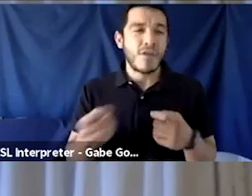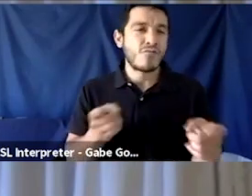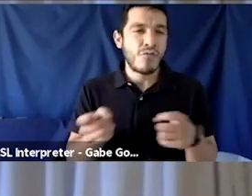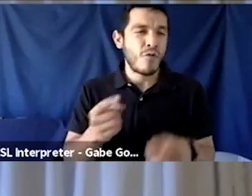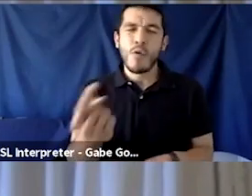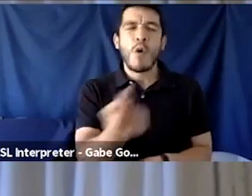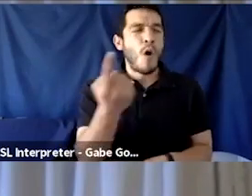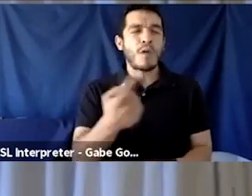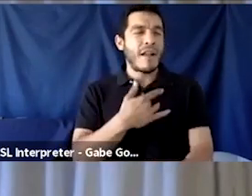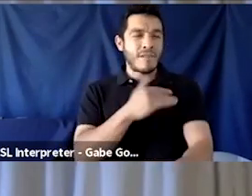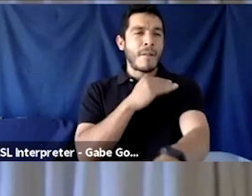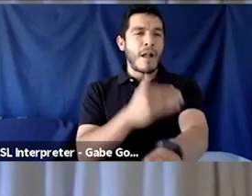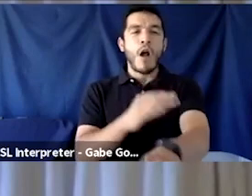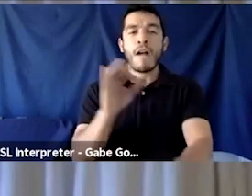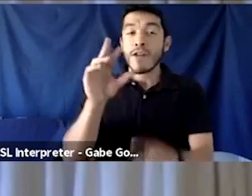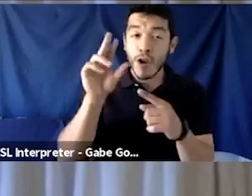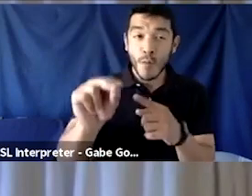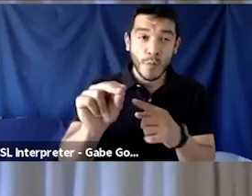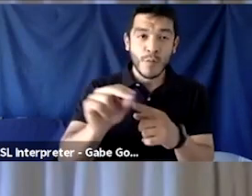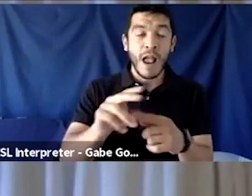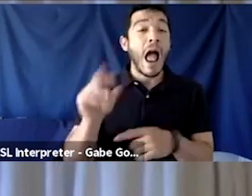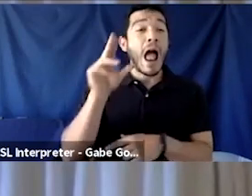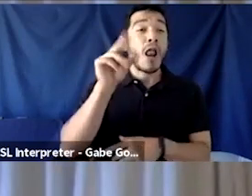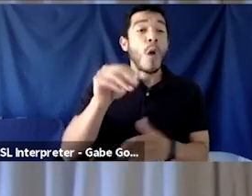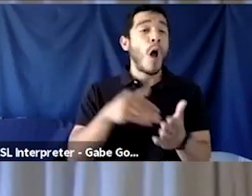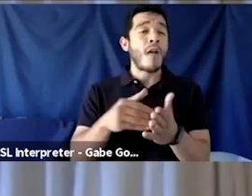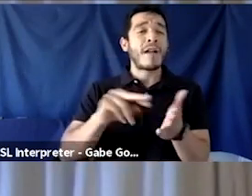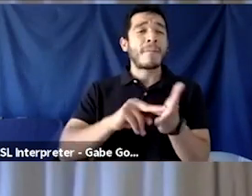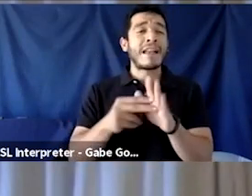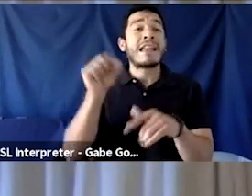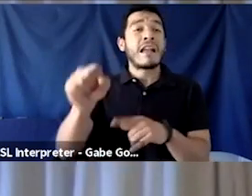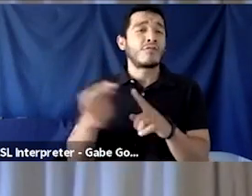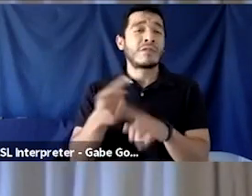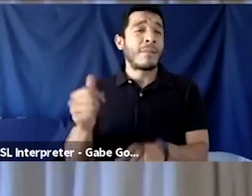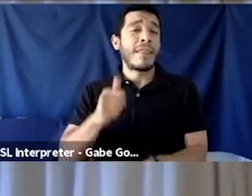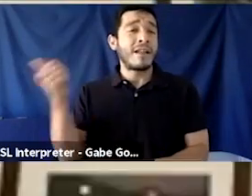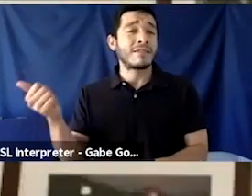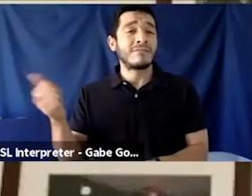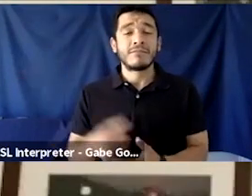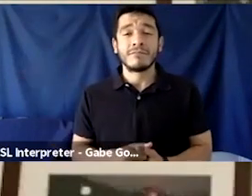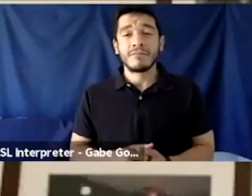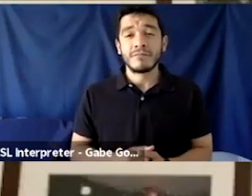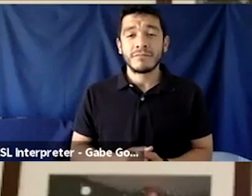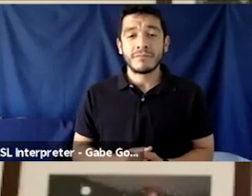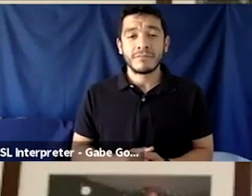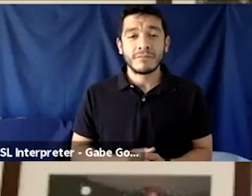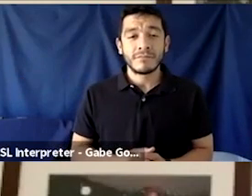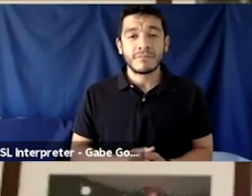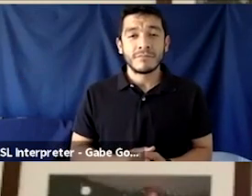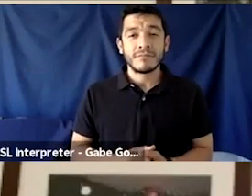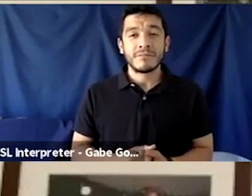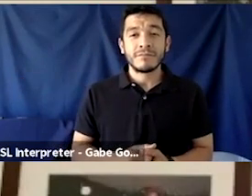no. And the no often means yes to something else. Well, when one door closes, another